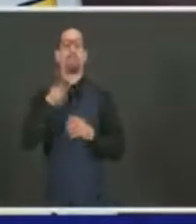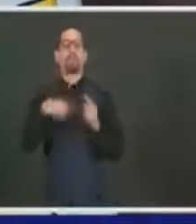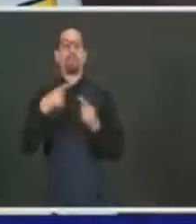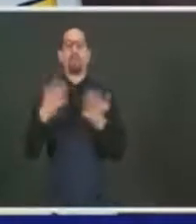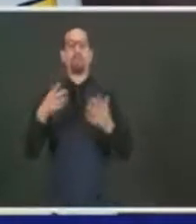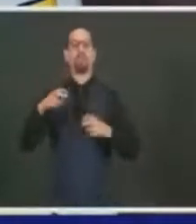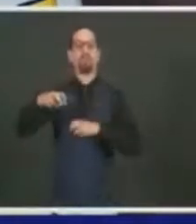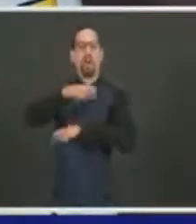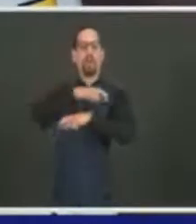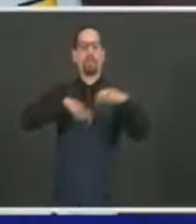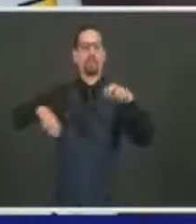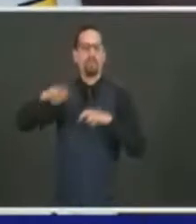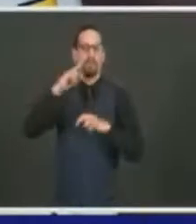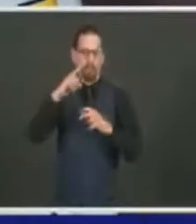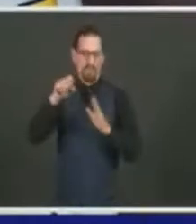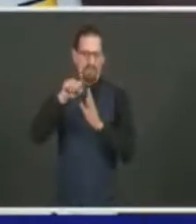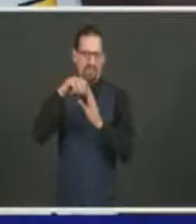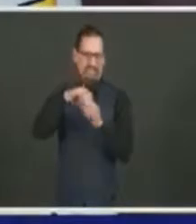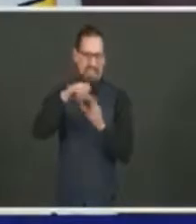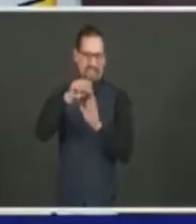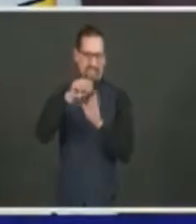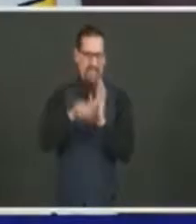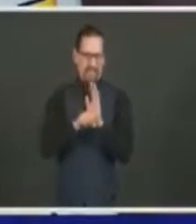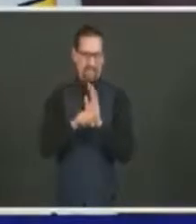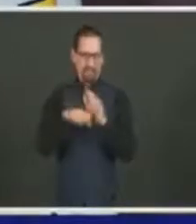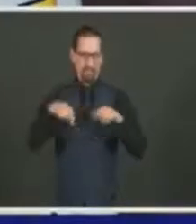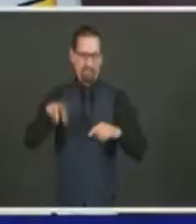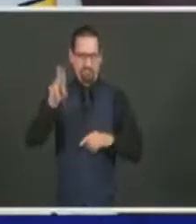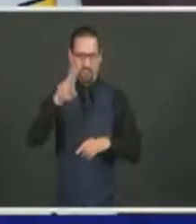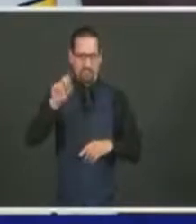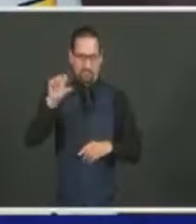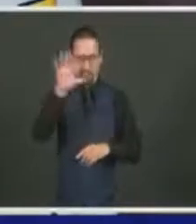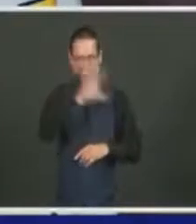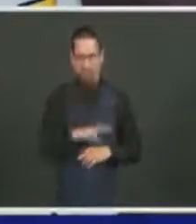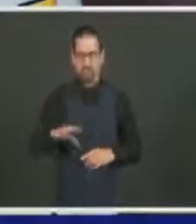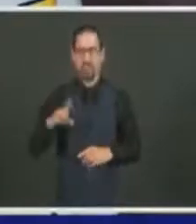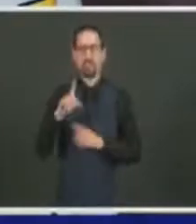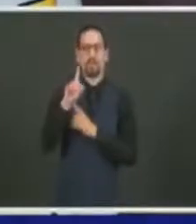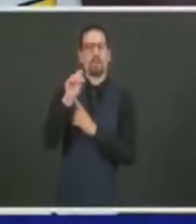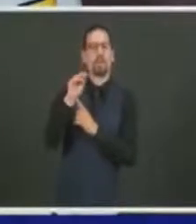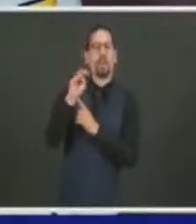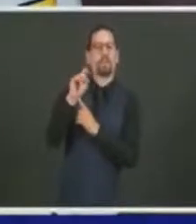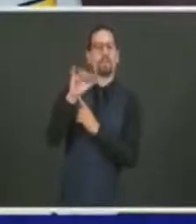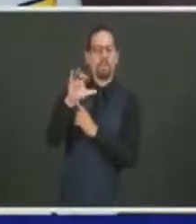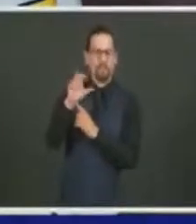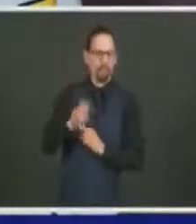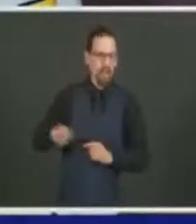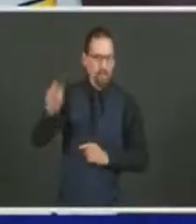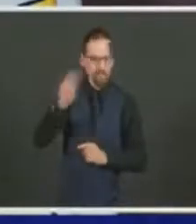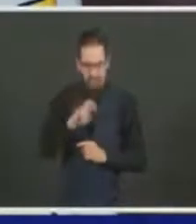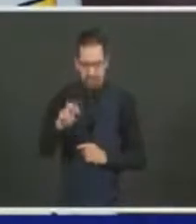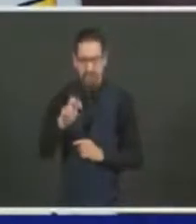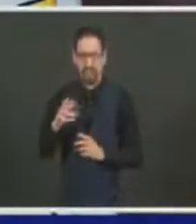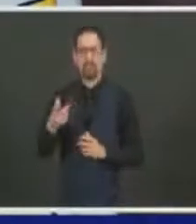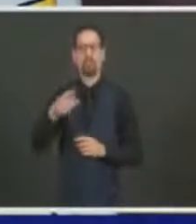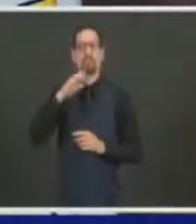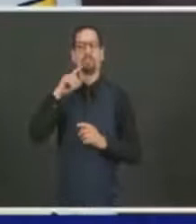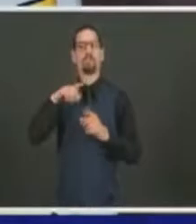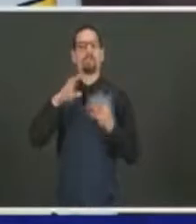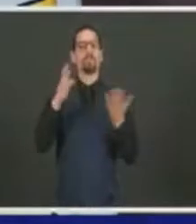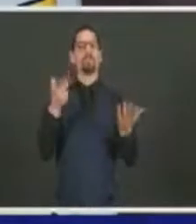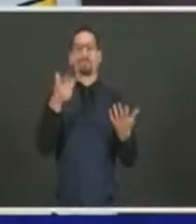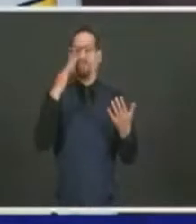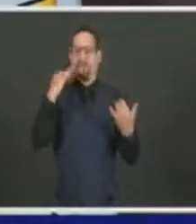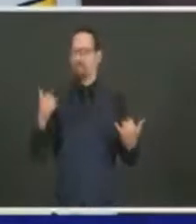now. Mobility is up. Thank God tourism is up. Some folks are coming here, and even business